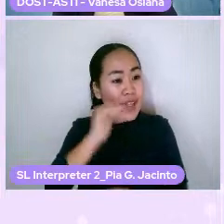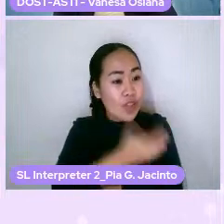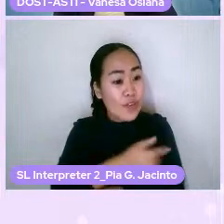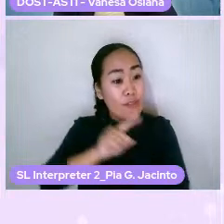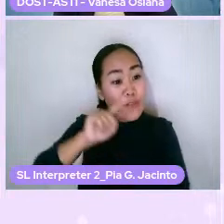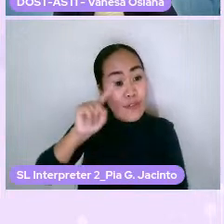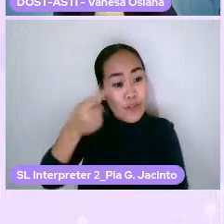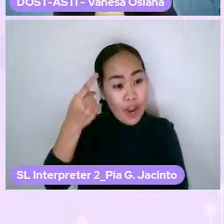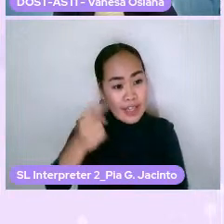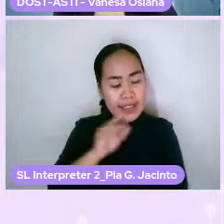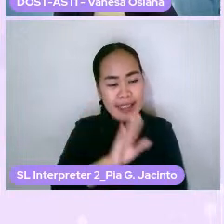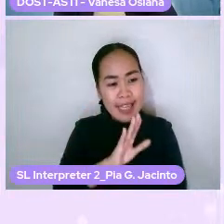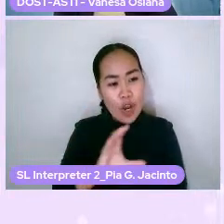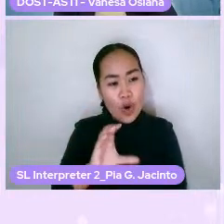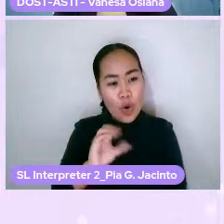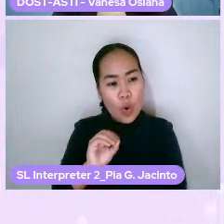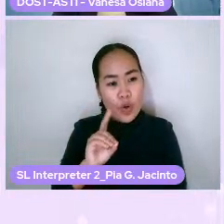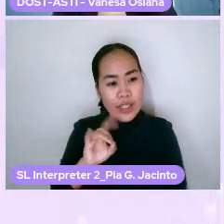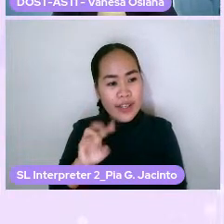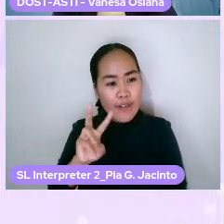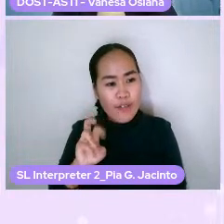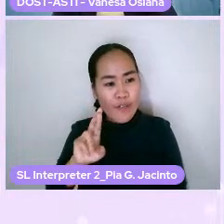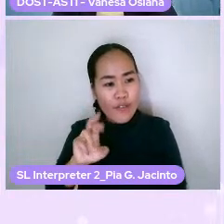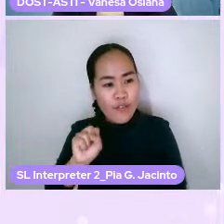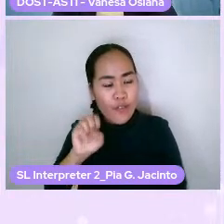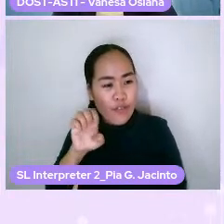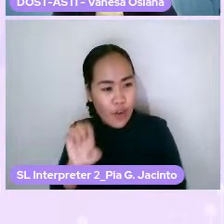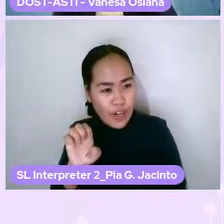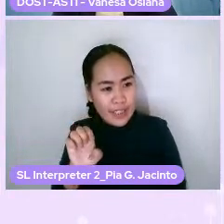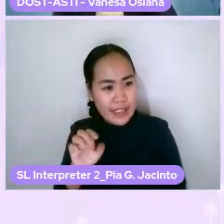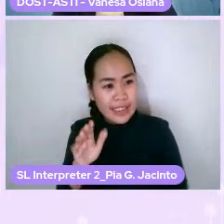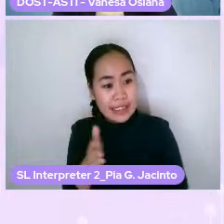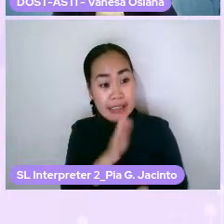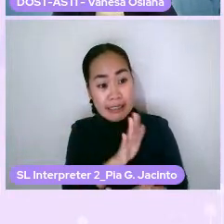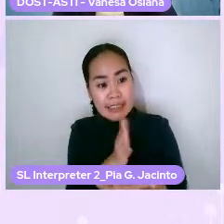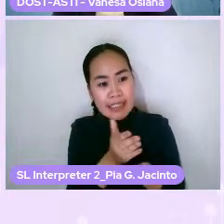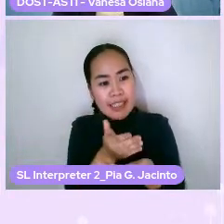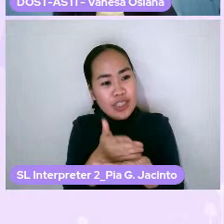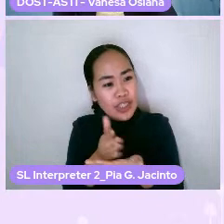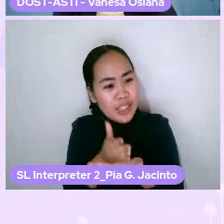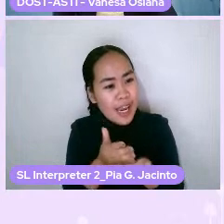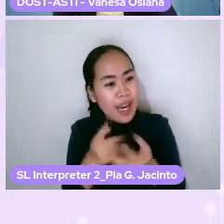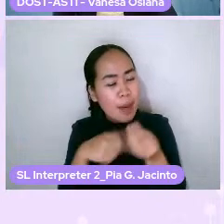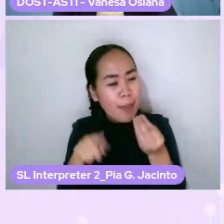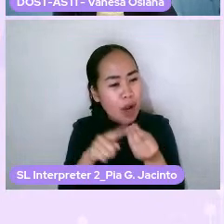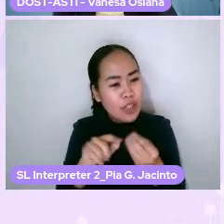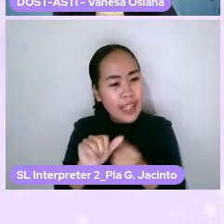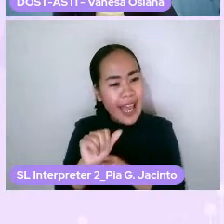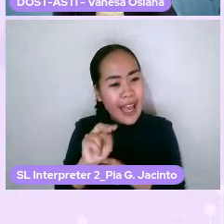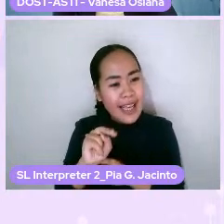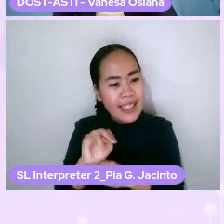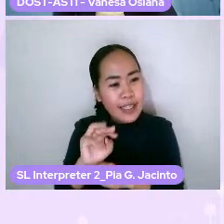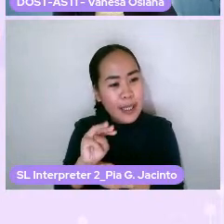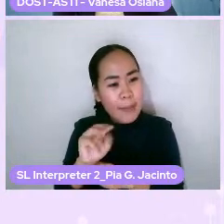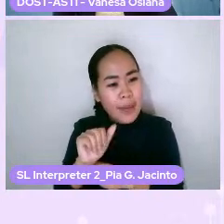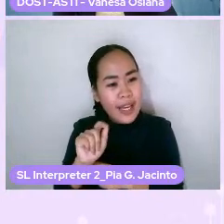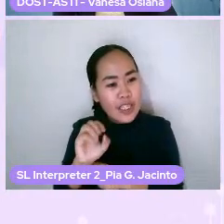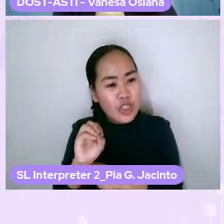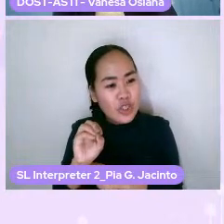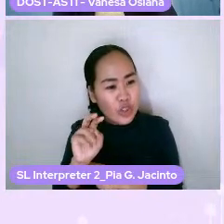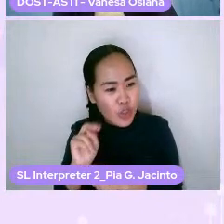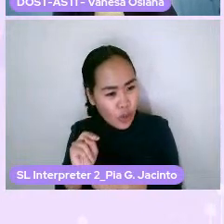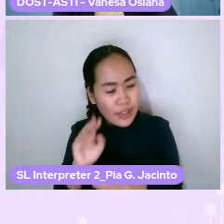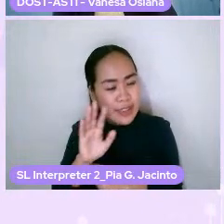the Codiverse and DevCon Kids, contributing her expertise in animation, web development,